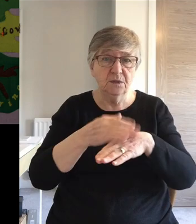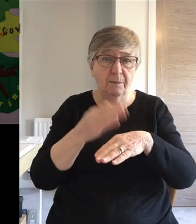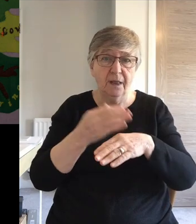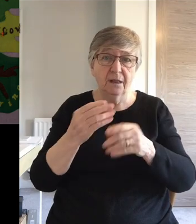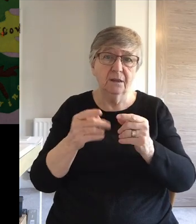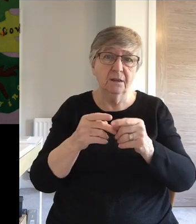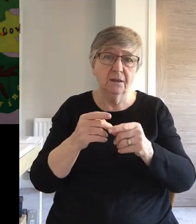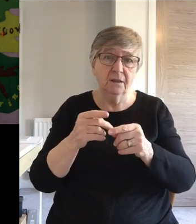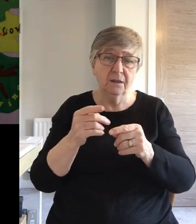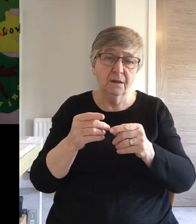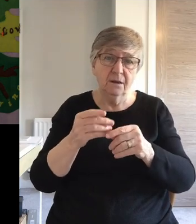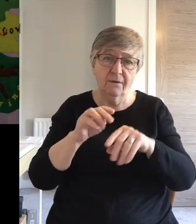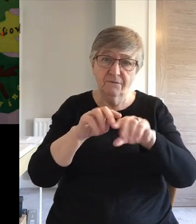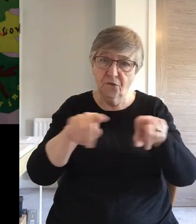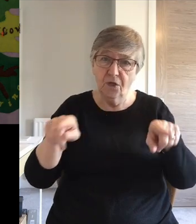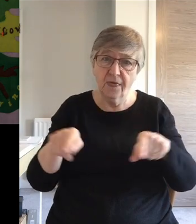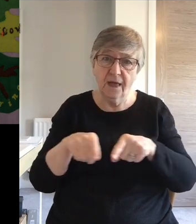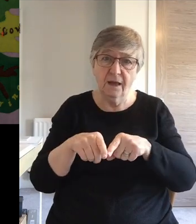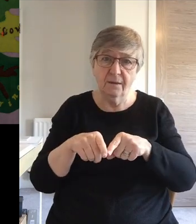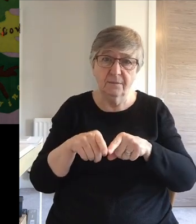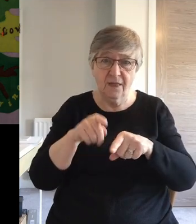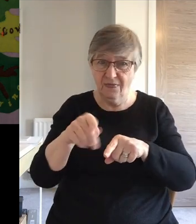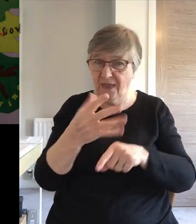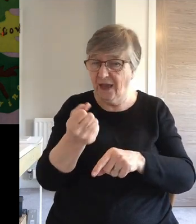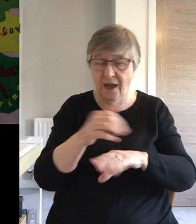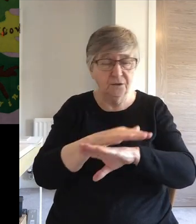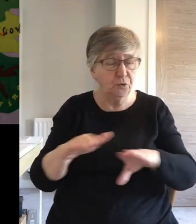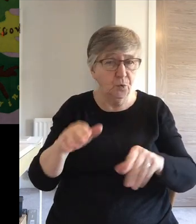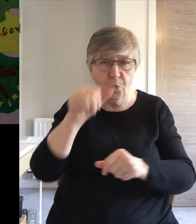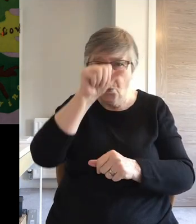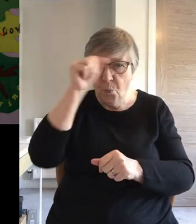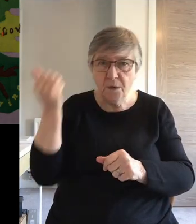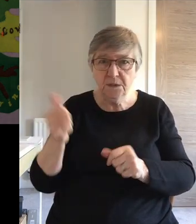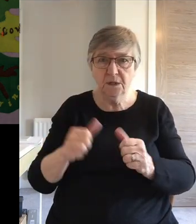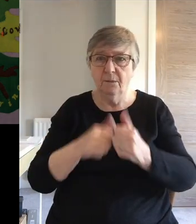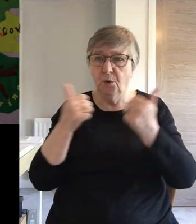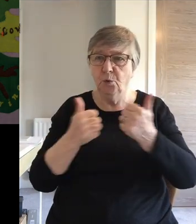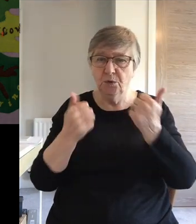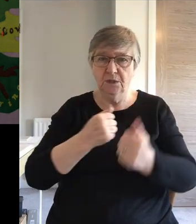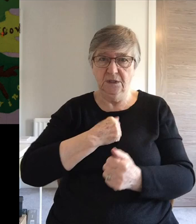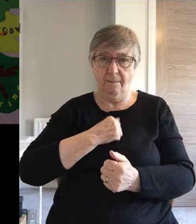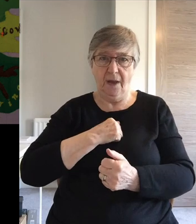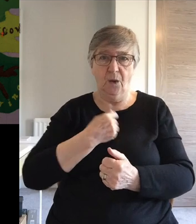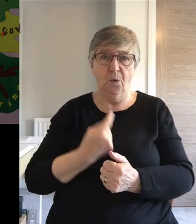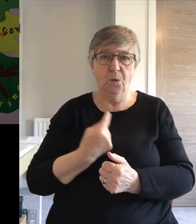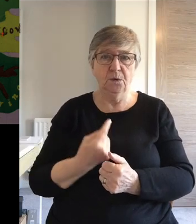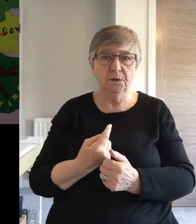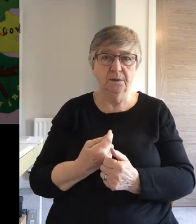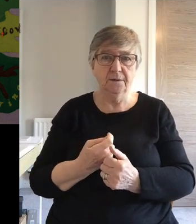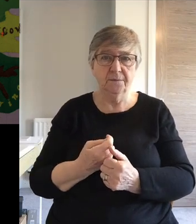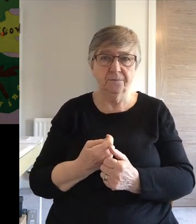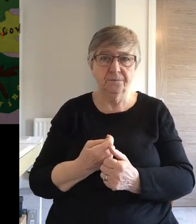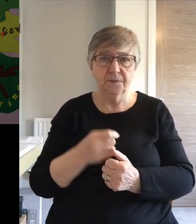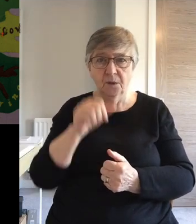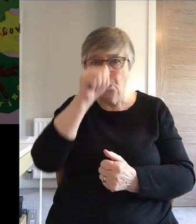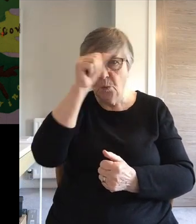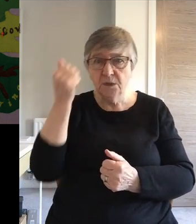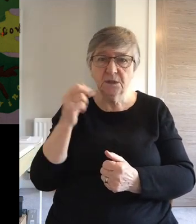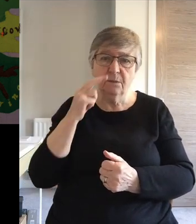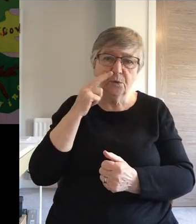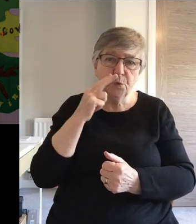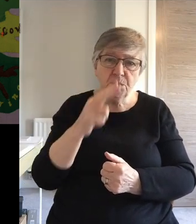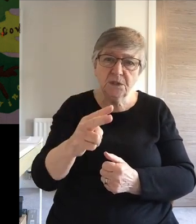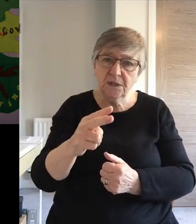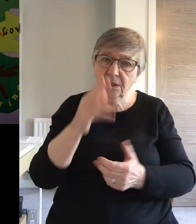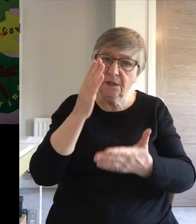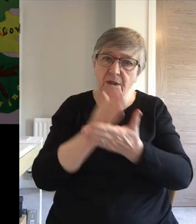the provision made for them, because they had no ultimate wisdom or righteousness or goodness of their own. Wisdom was to